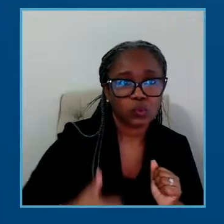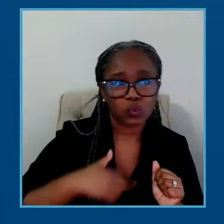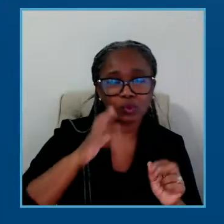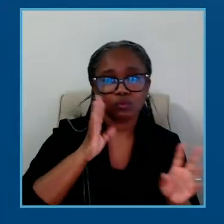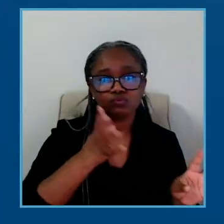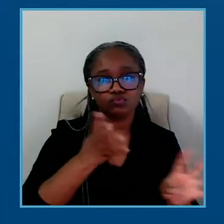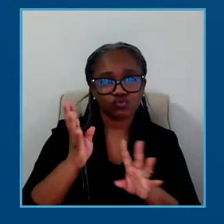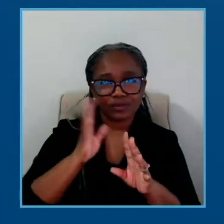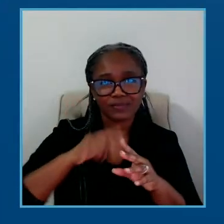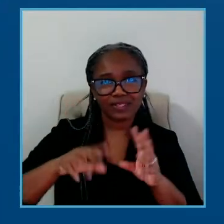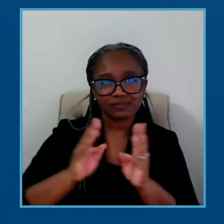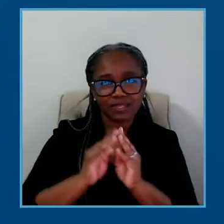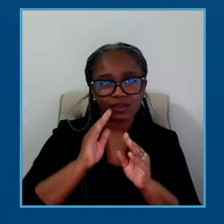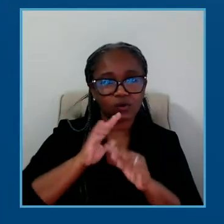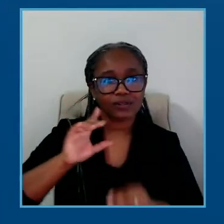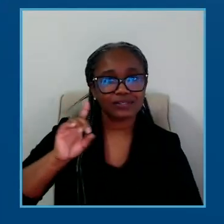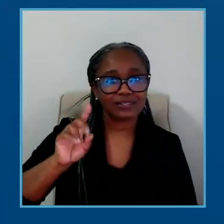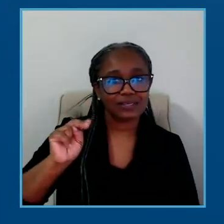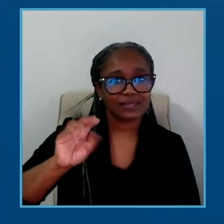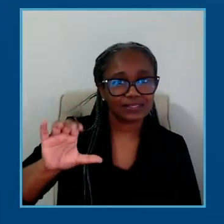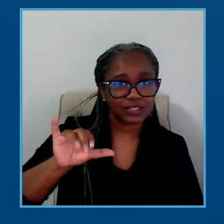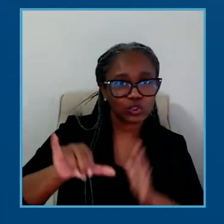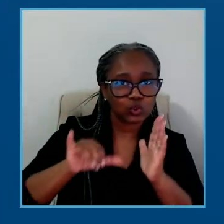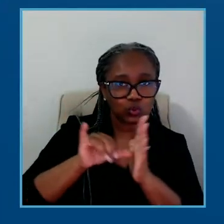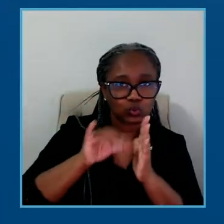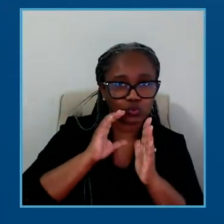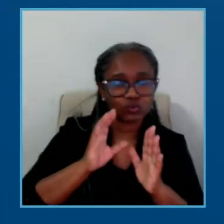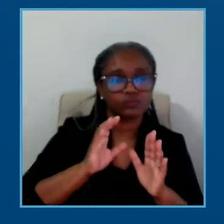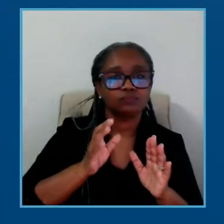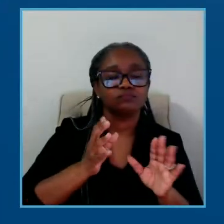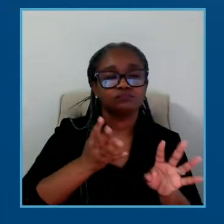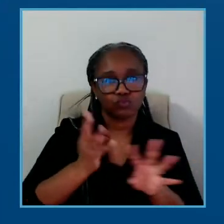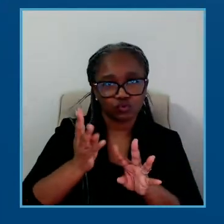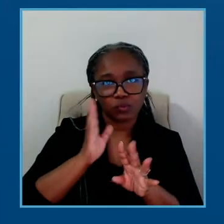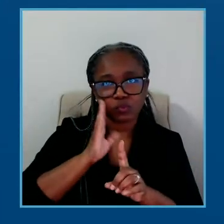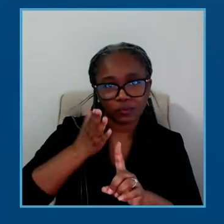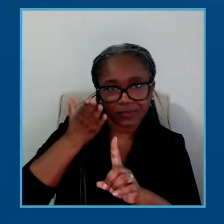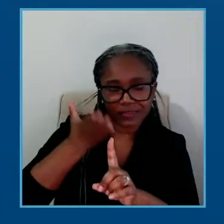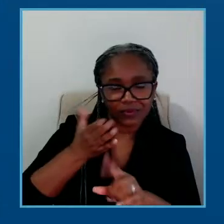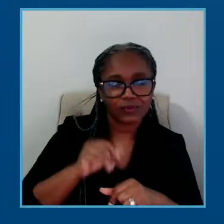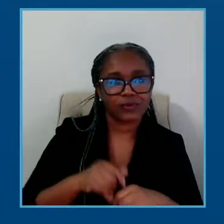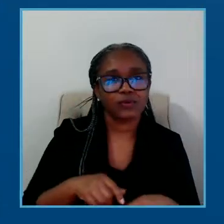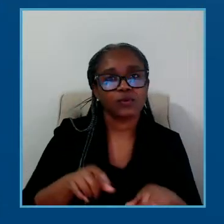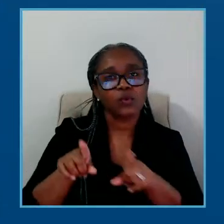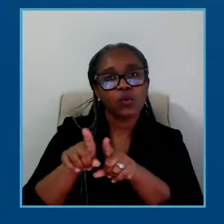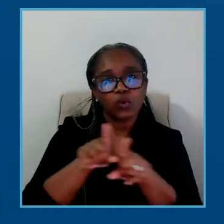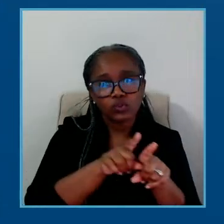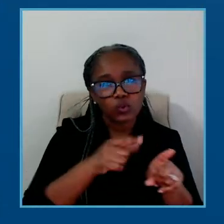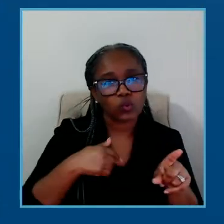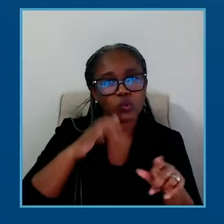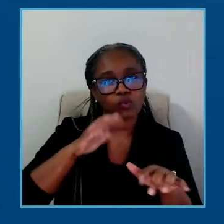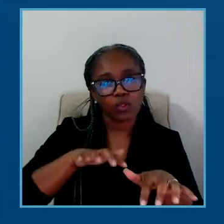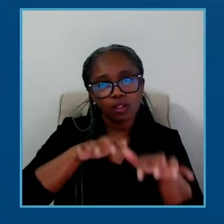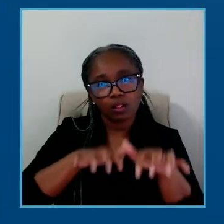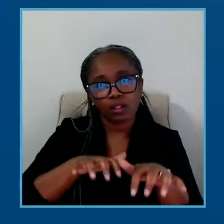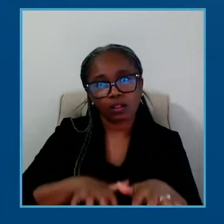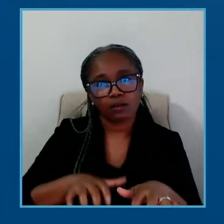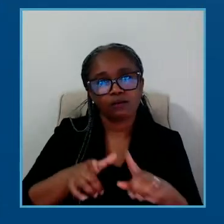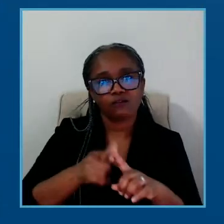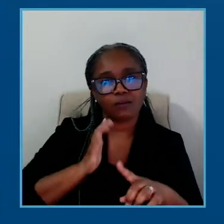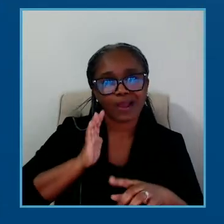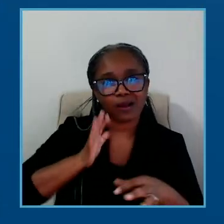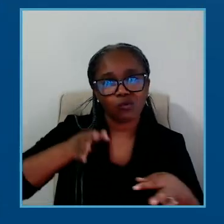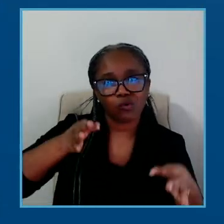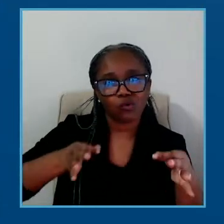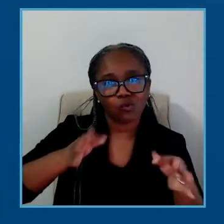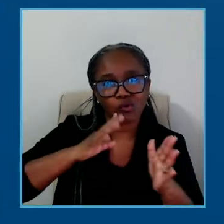proceedings are also being transcribed by our court reporter for our official record. I hereby call